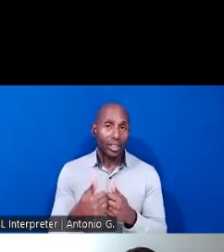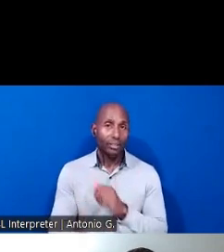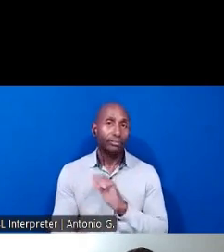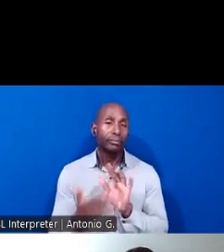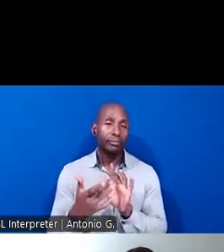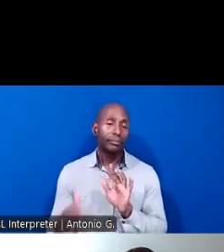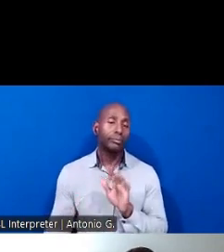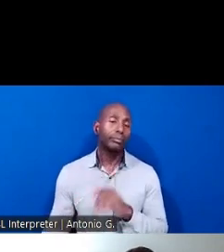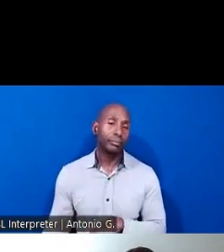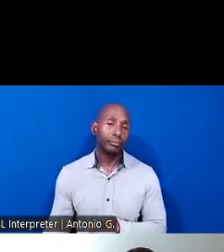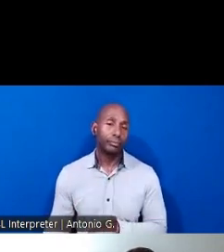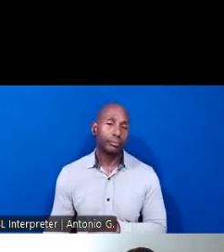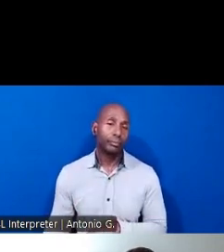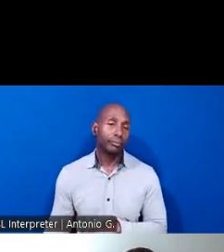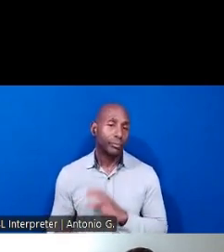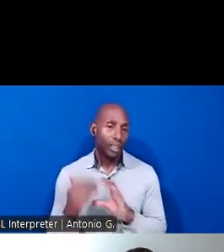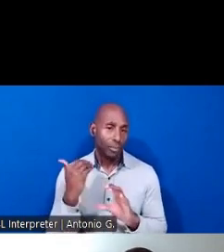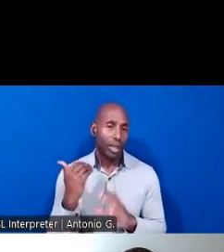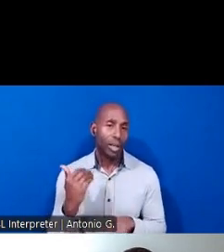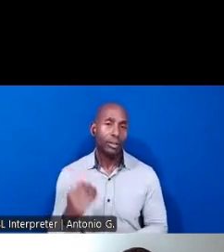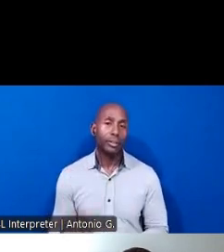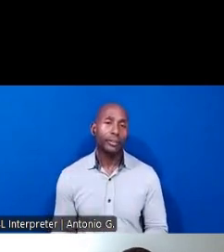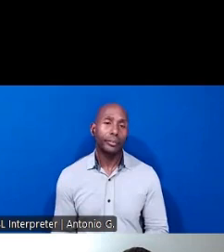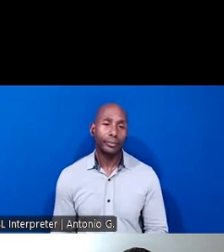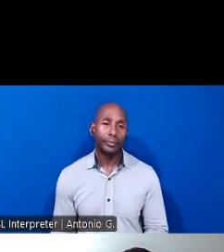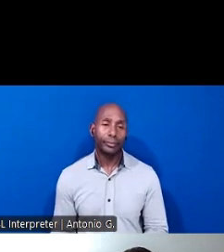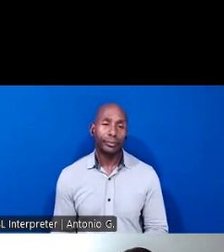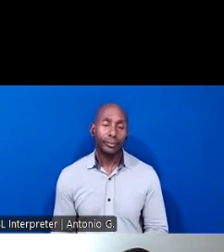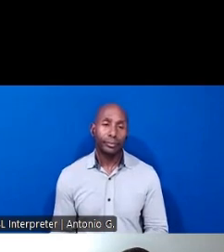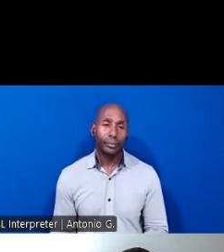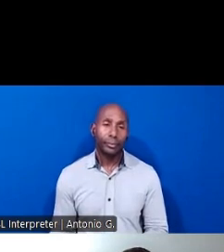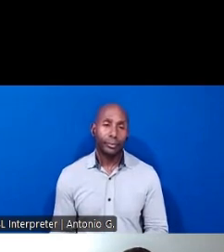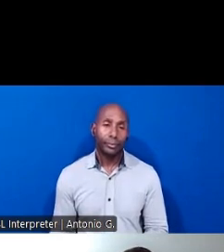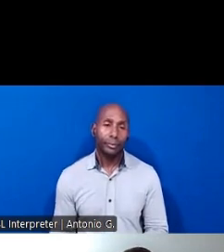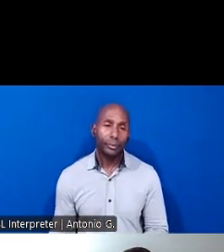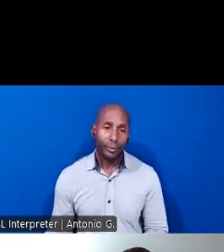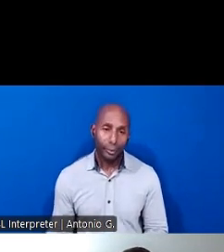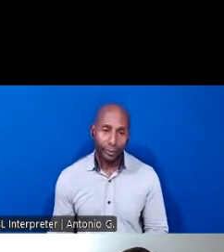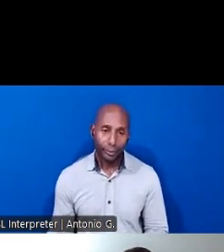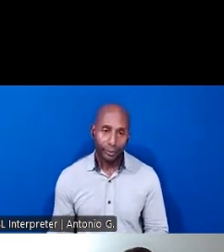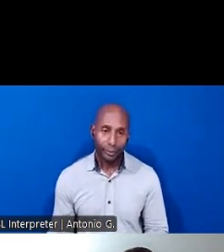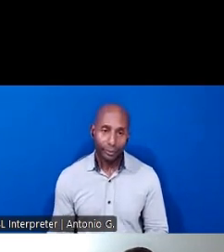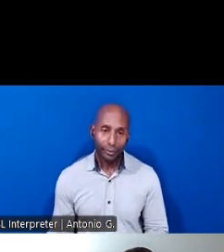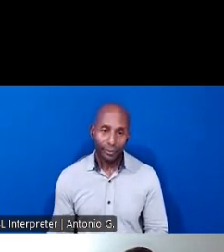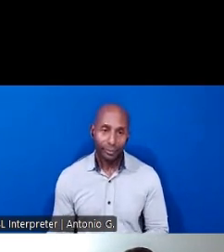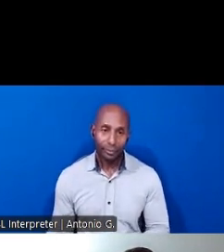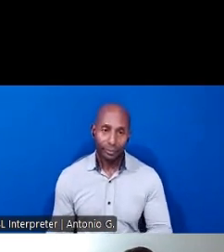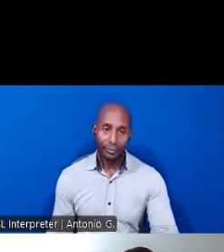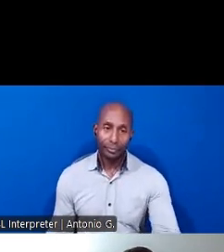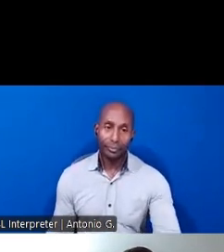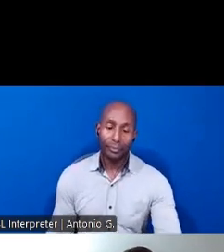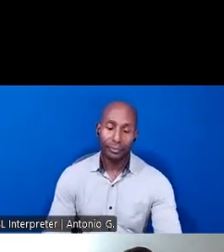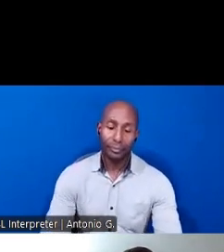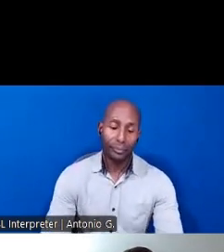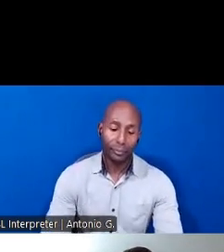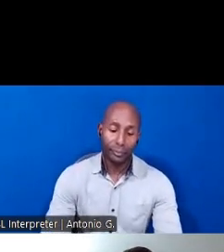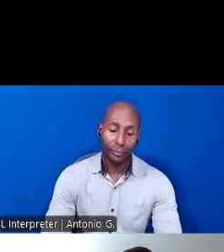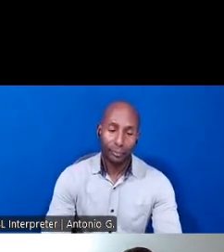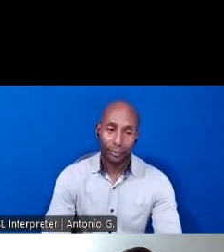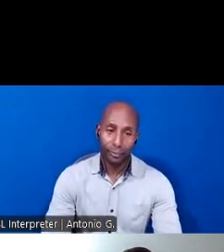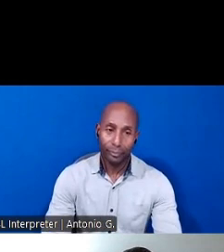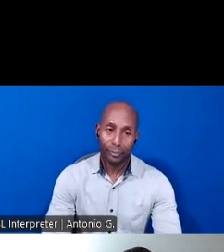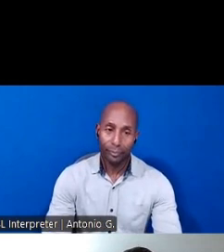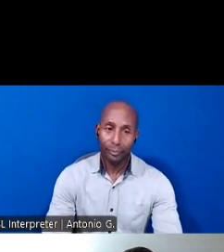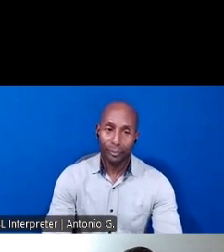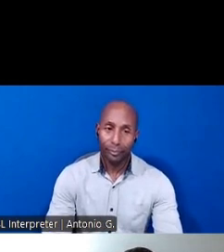us via email and ask a question. We're happy to talk to you about what's going on at your agency and discuss any sort